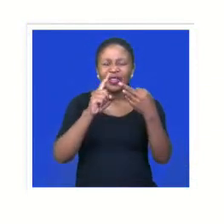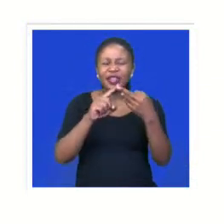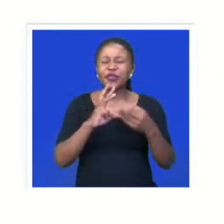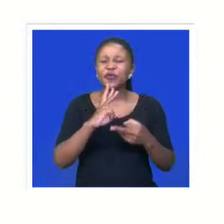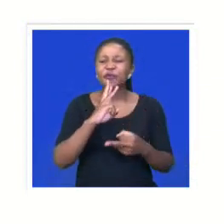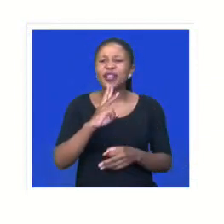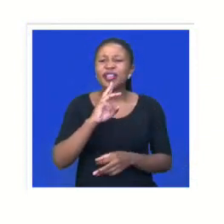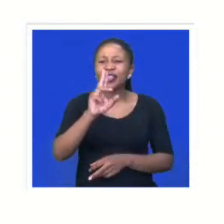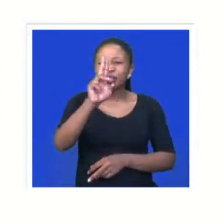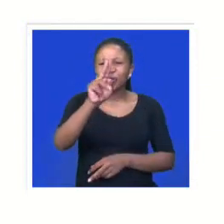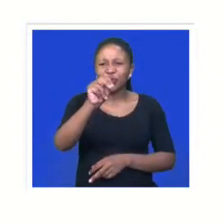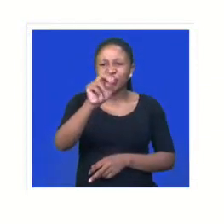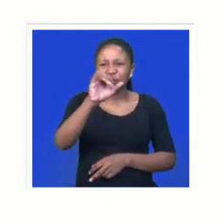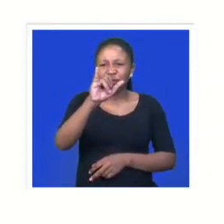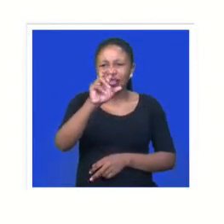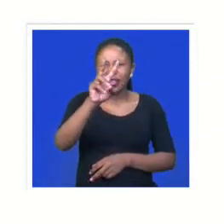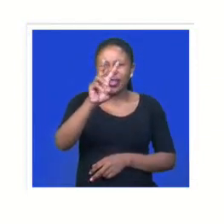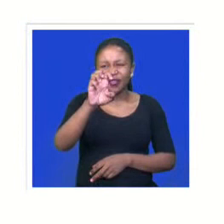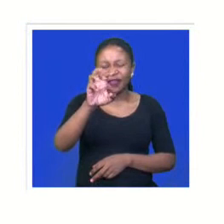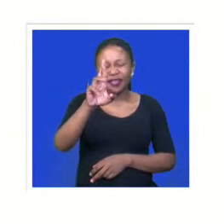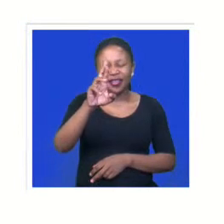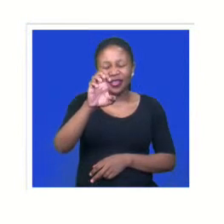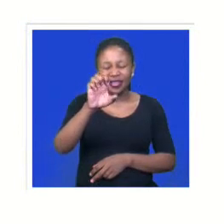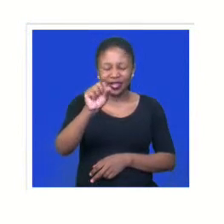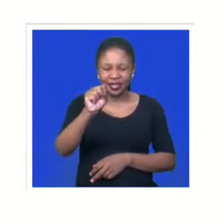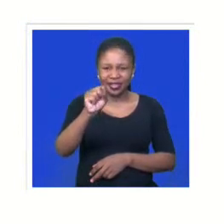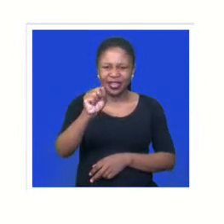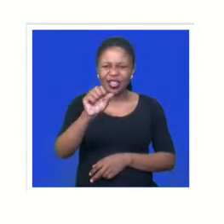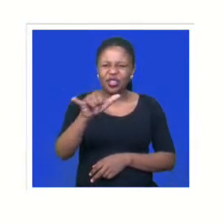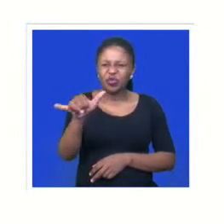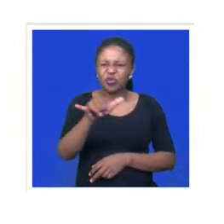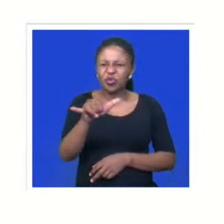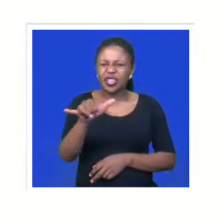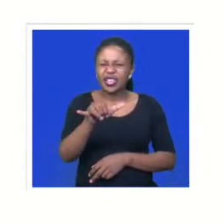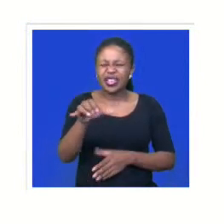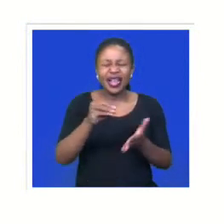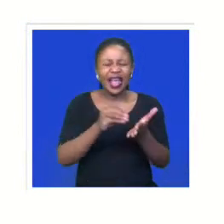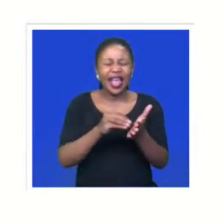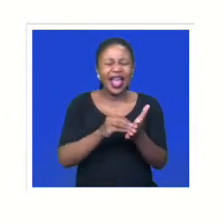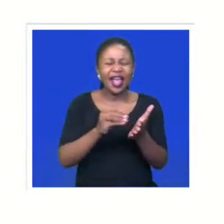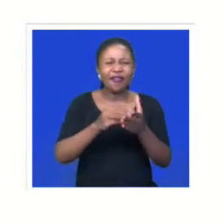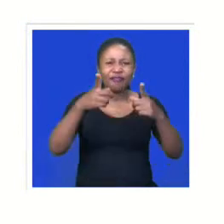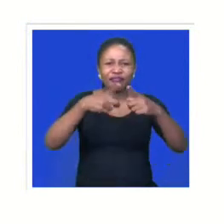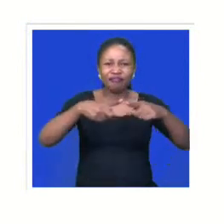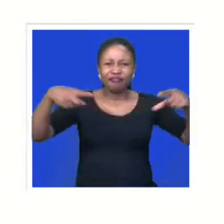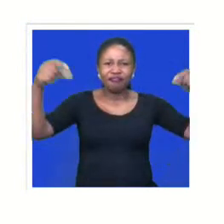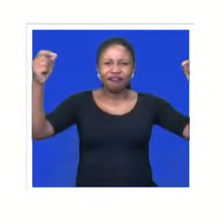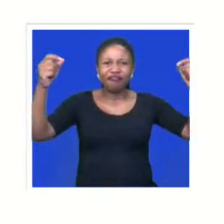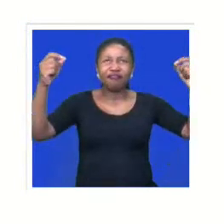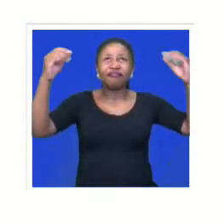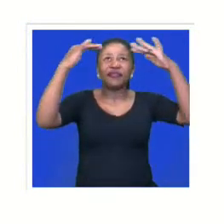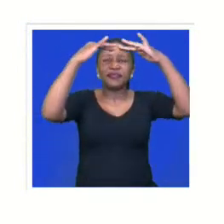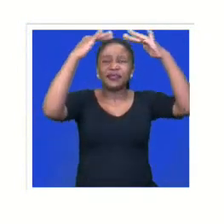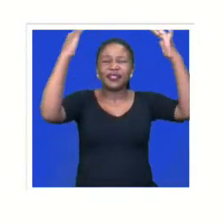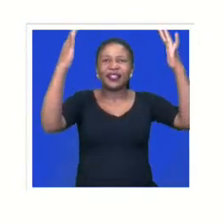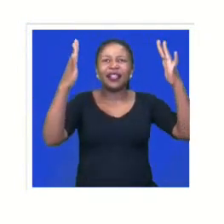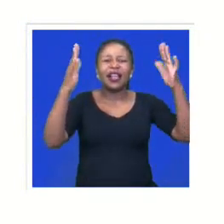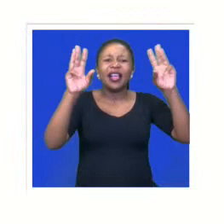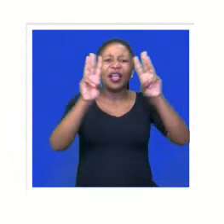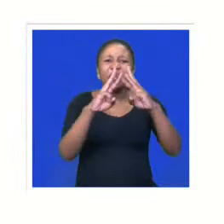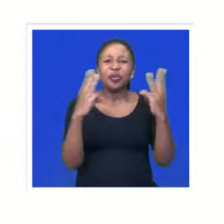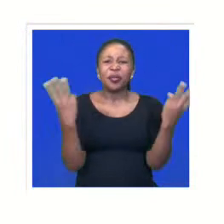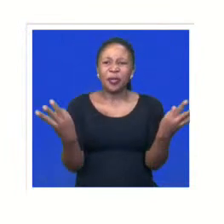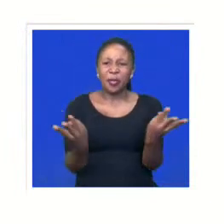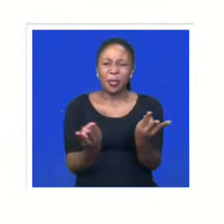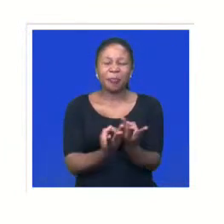moon, the stars, the earth, and other planets. Okay, the next one is